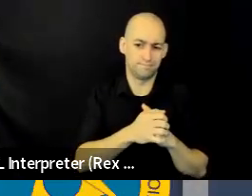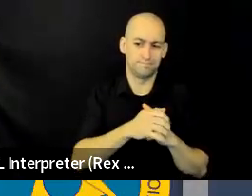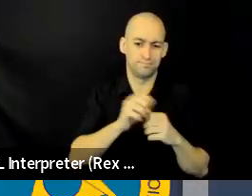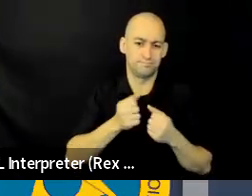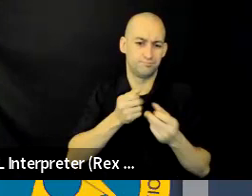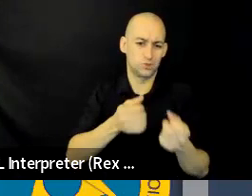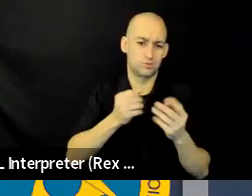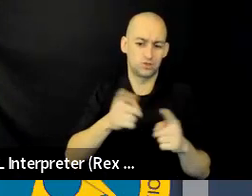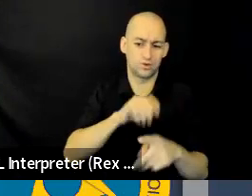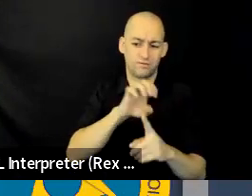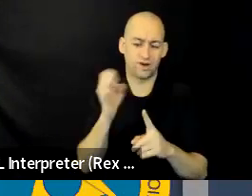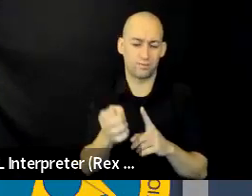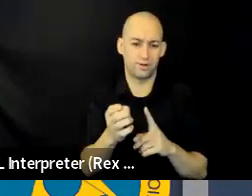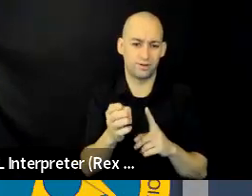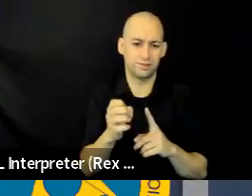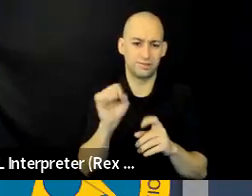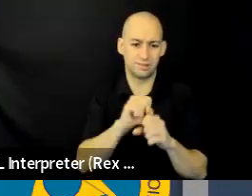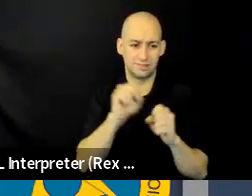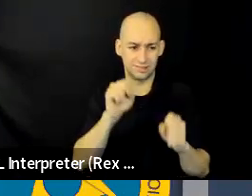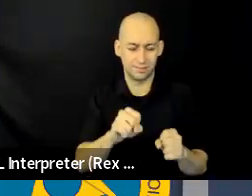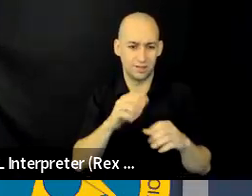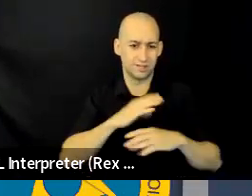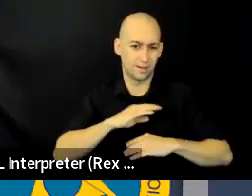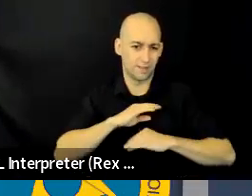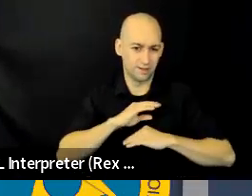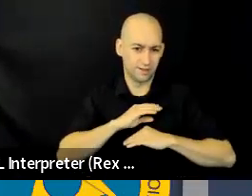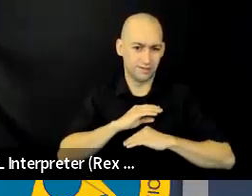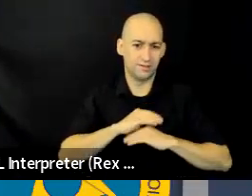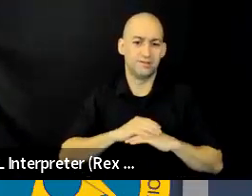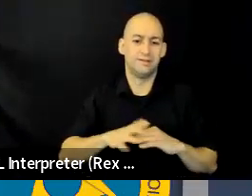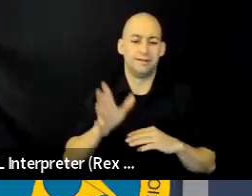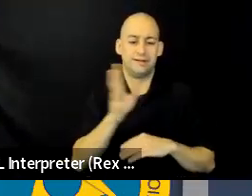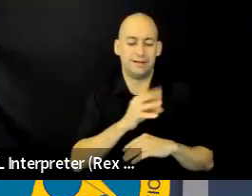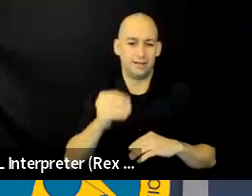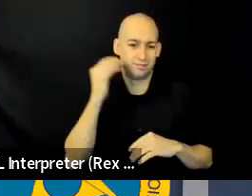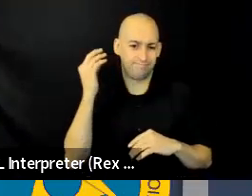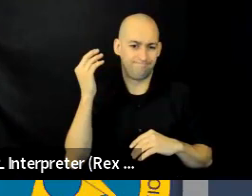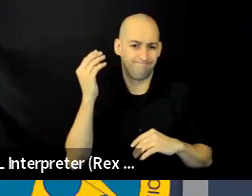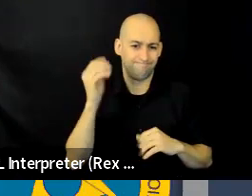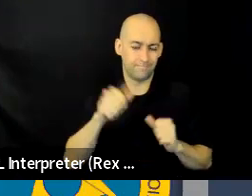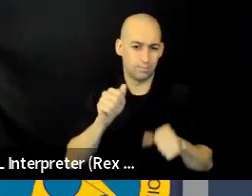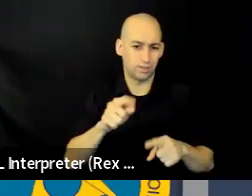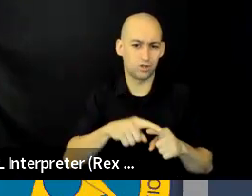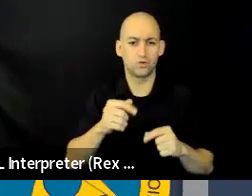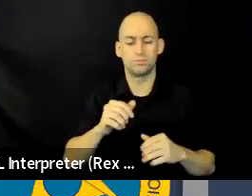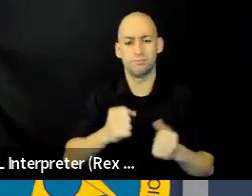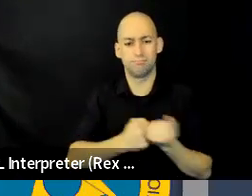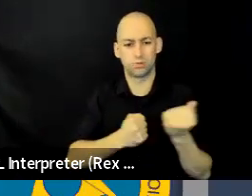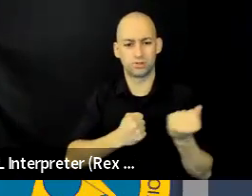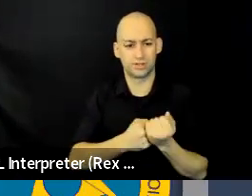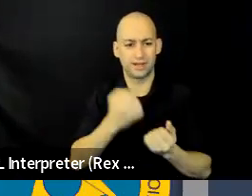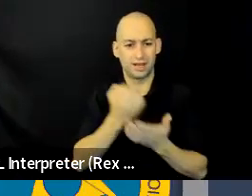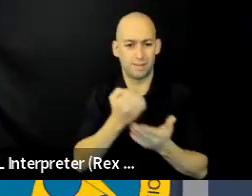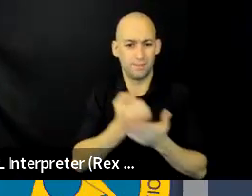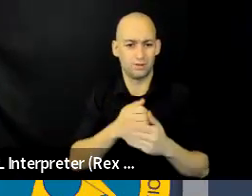Contributing to environmental sustainability. Moreover, it has the potential to bolster economic prosperity by facilitating